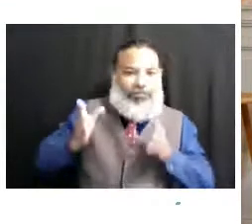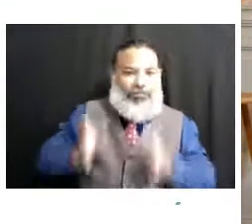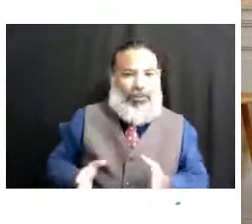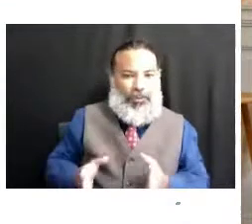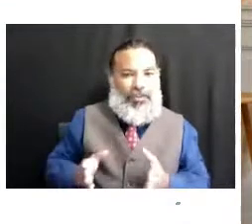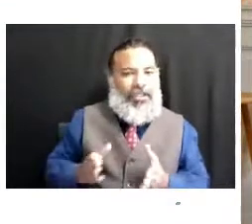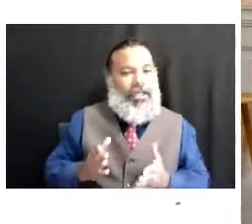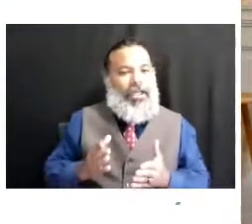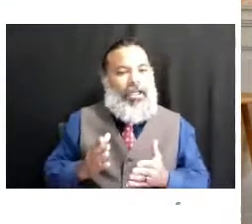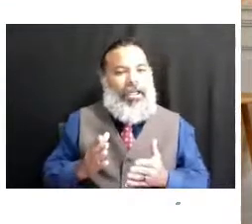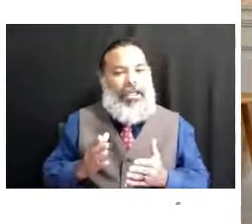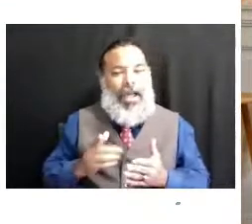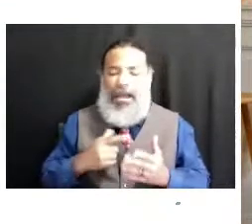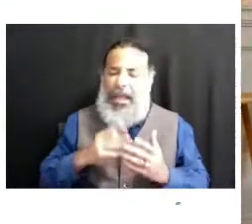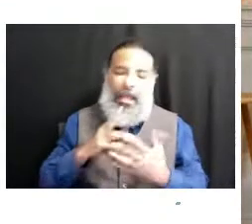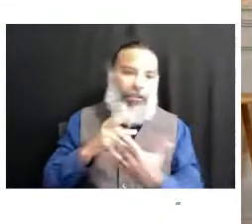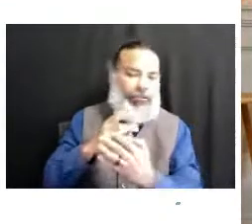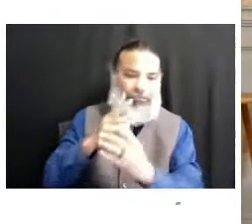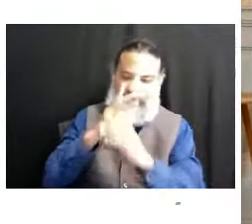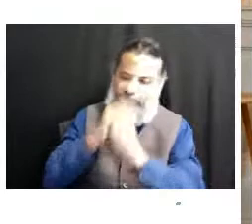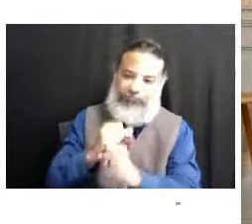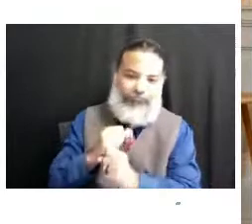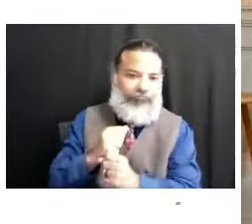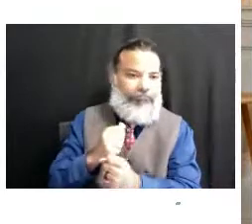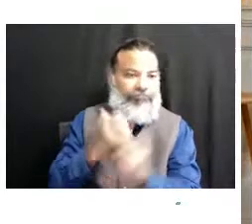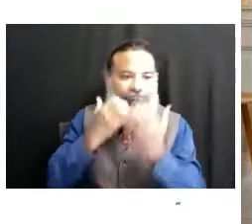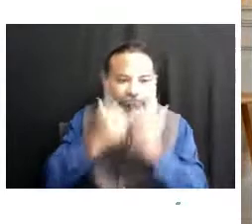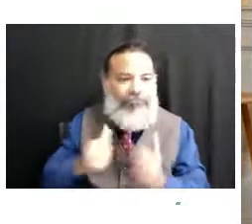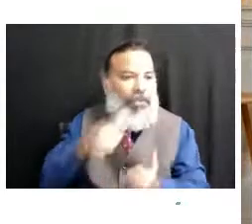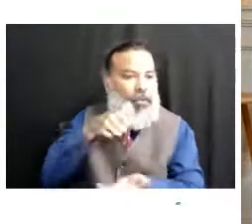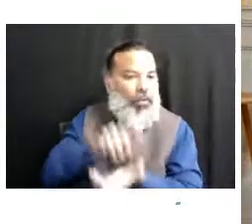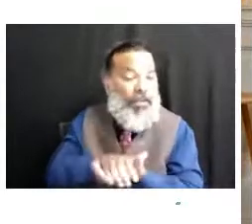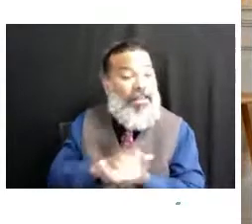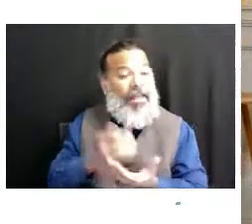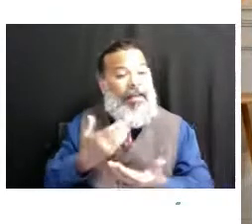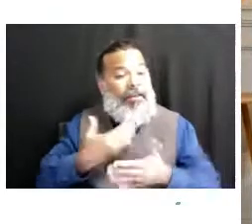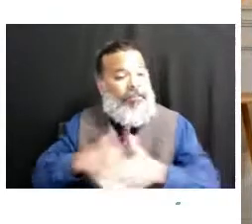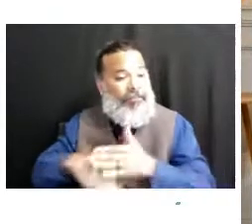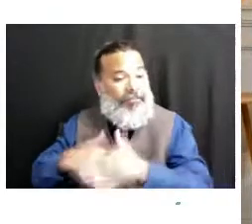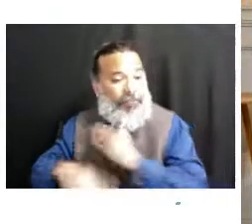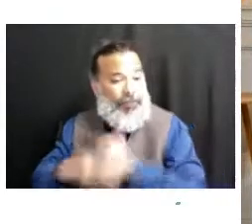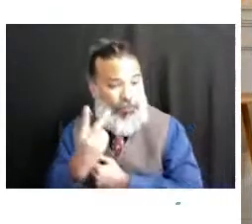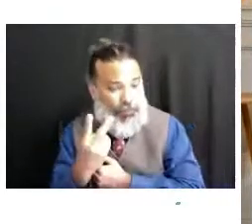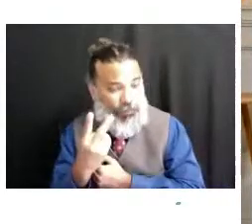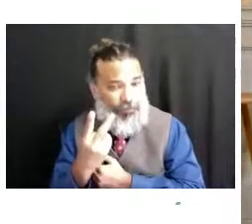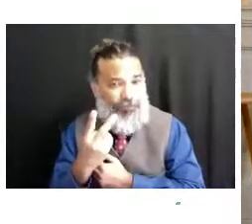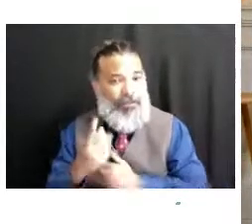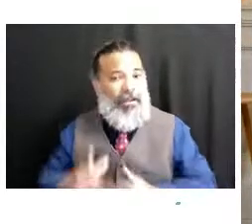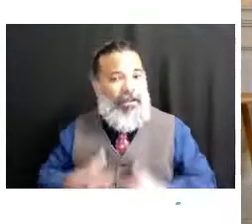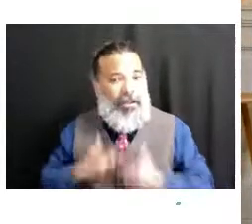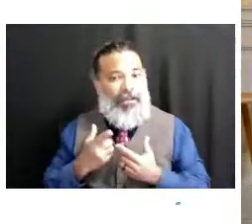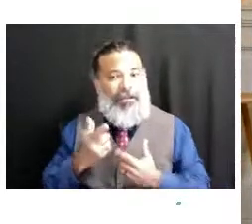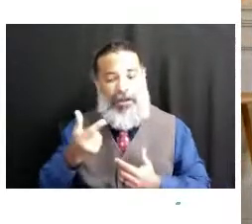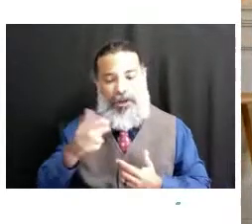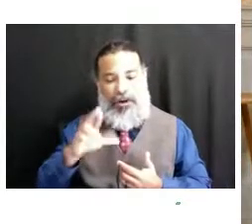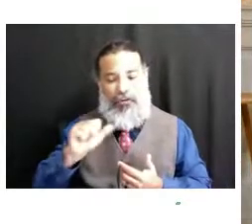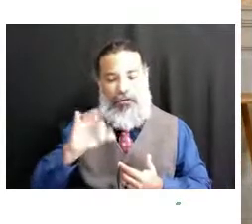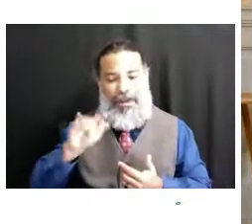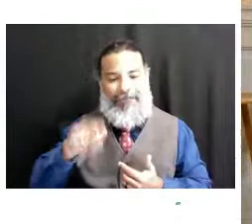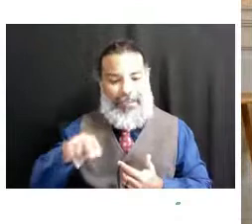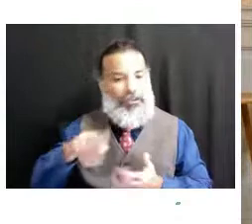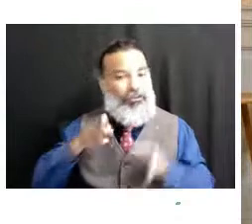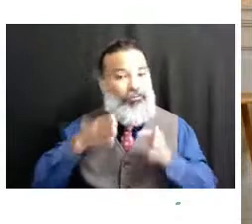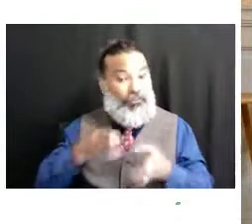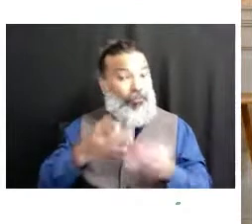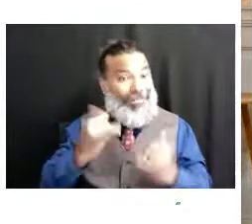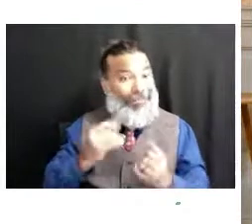He adores his wife. They have two children, and they lived on Grafton Street. You can still